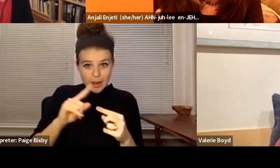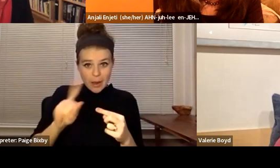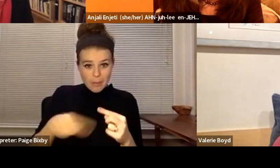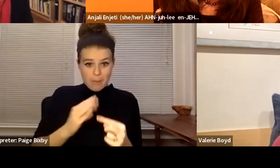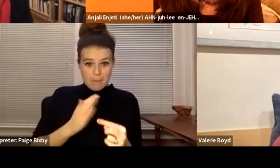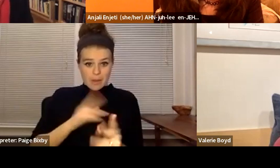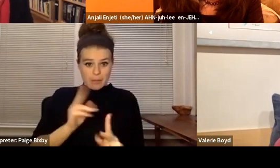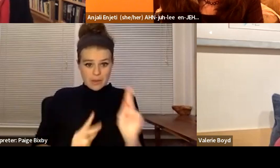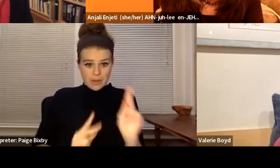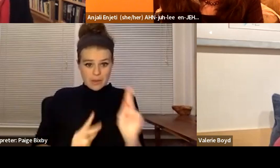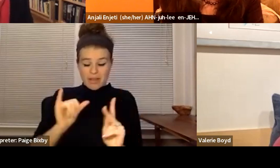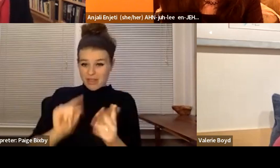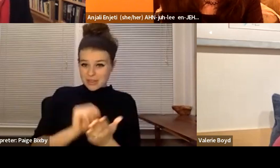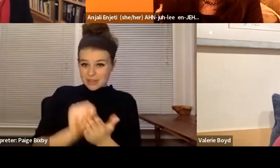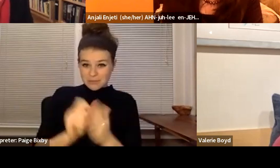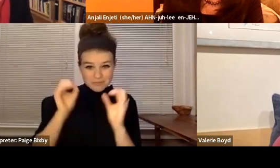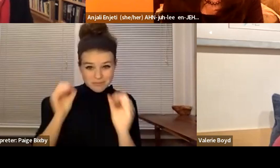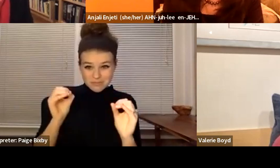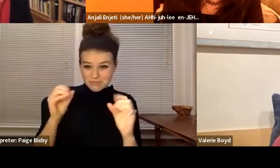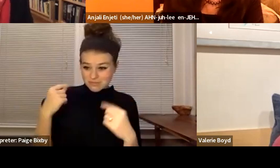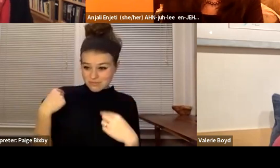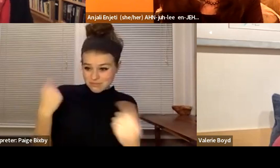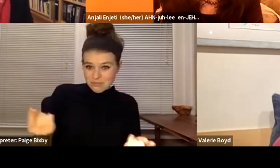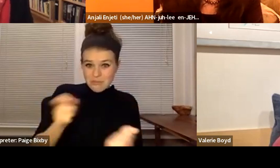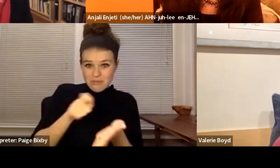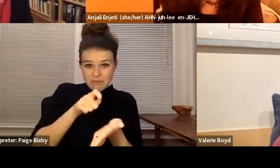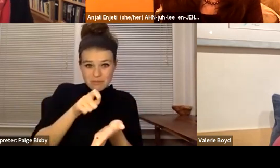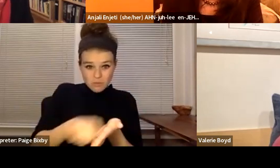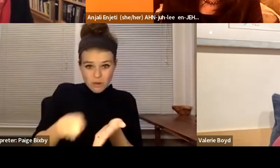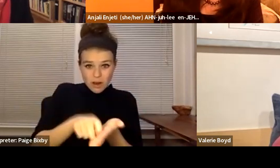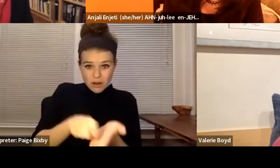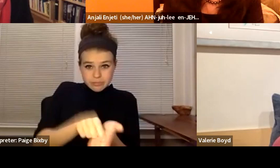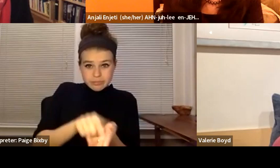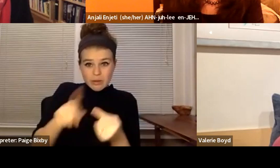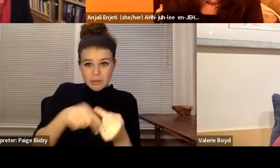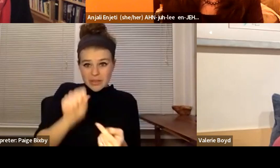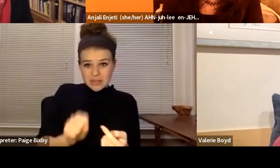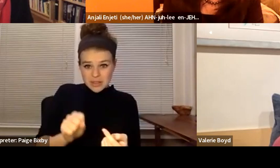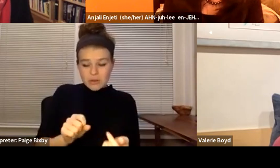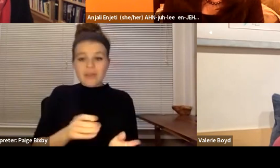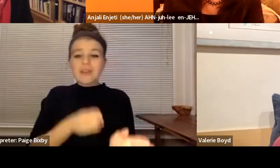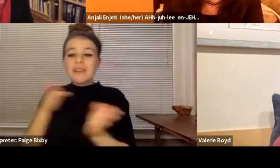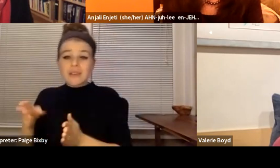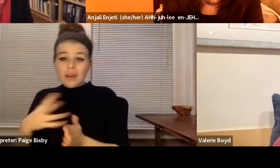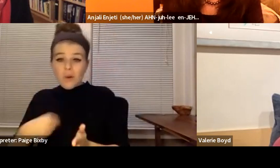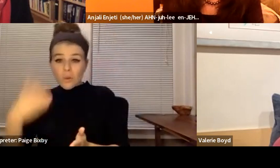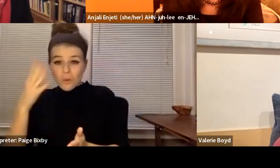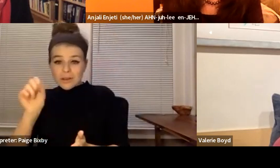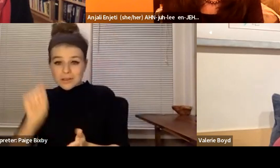when no other Indian Southern author was publishing novels about the South, and a white Southern author beat me to